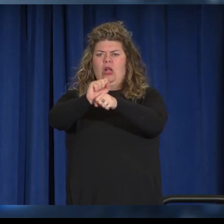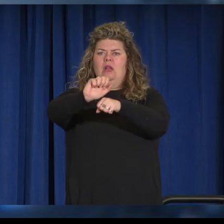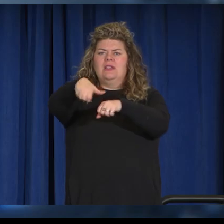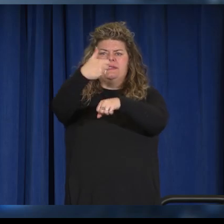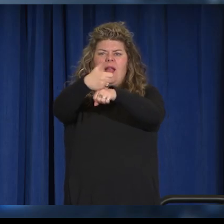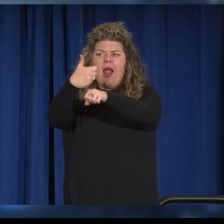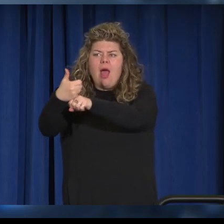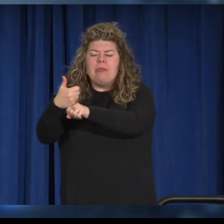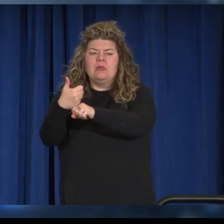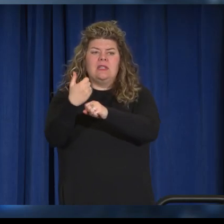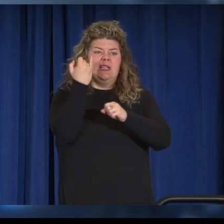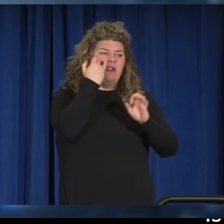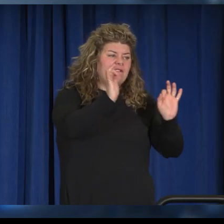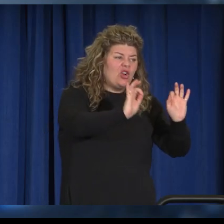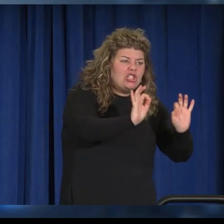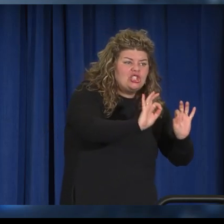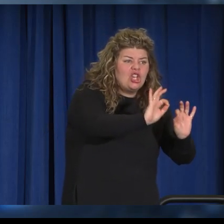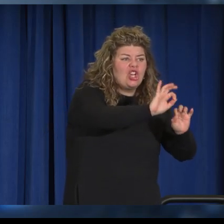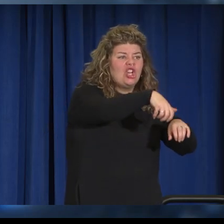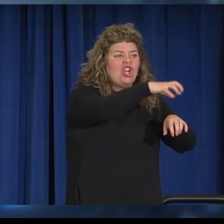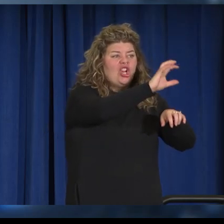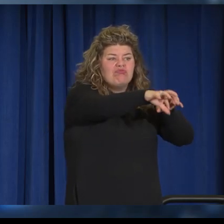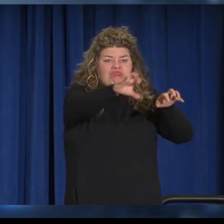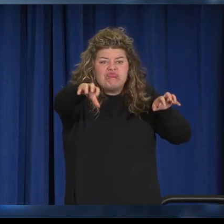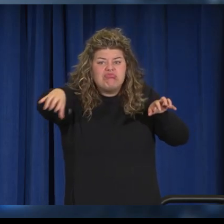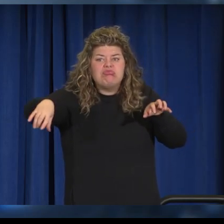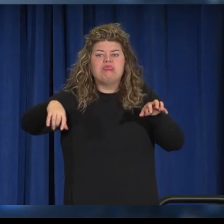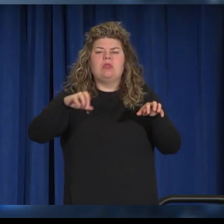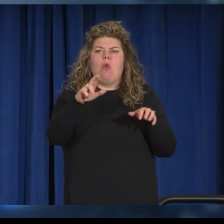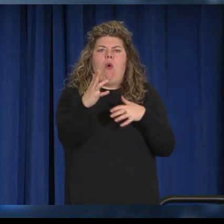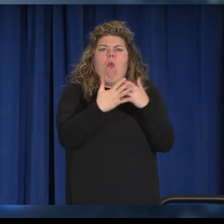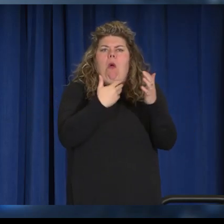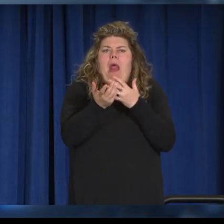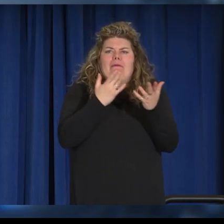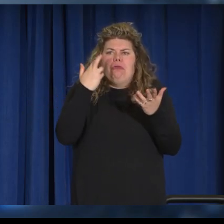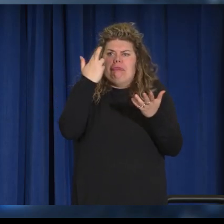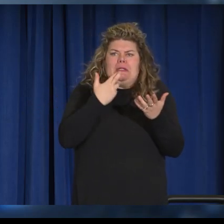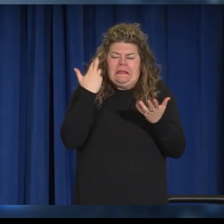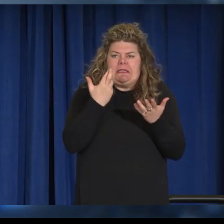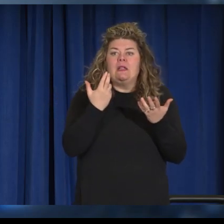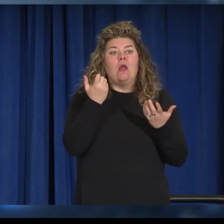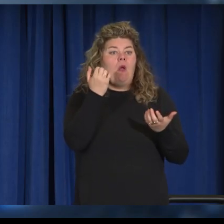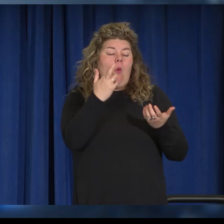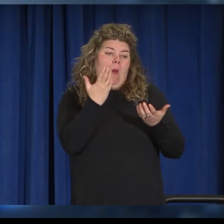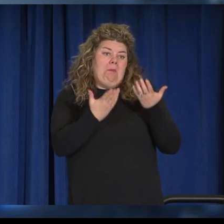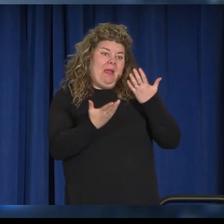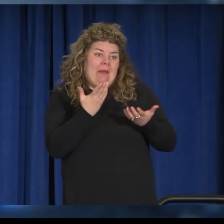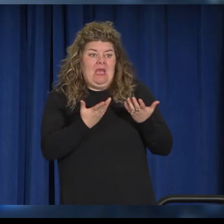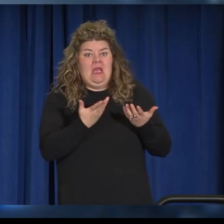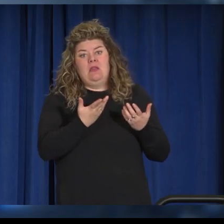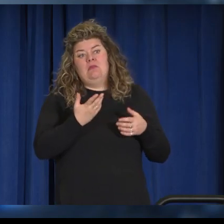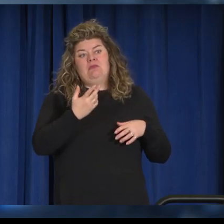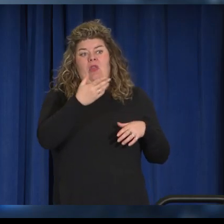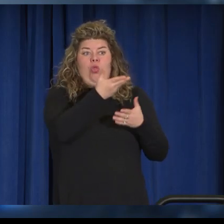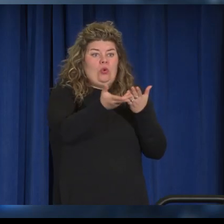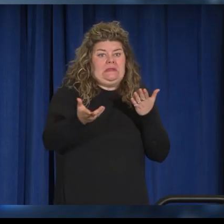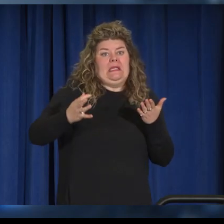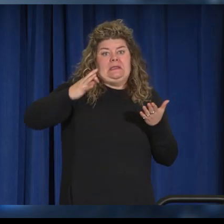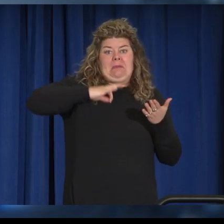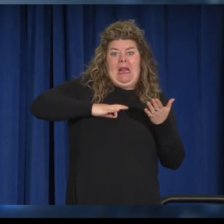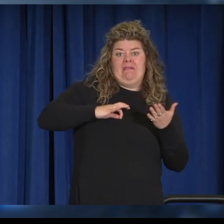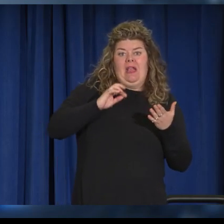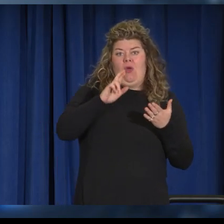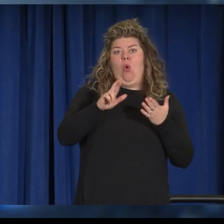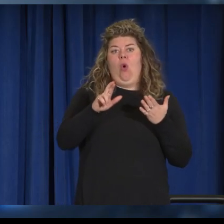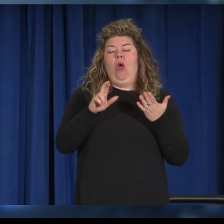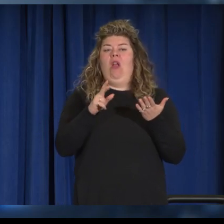furniture or times of work or whatever it may be, that benefit or perhaps cater or have heuristics that are